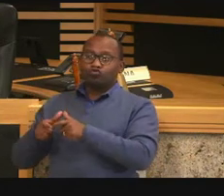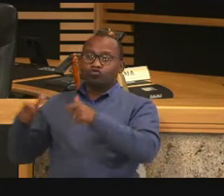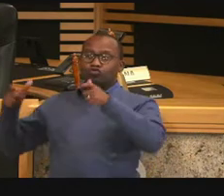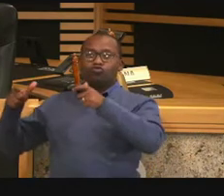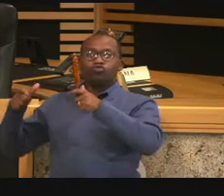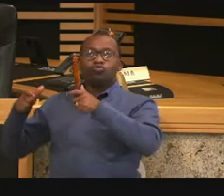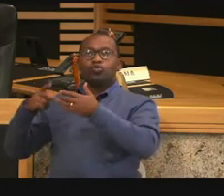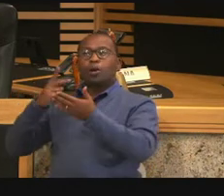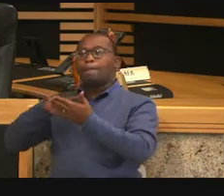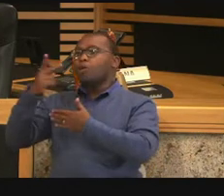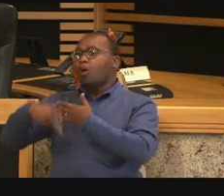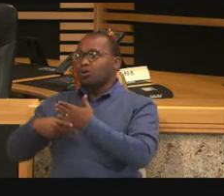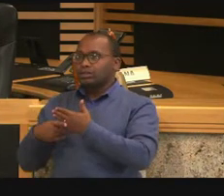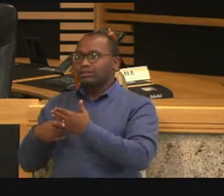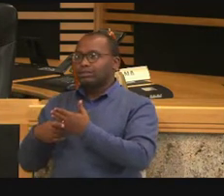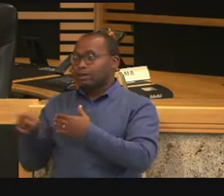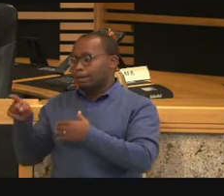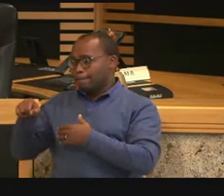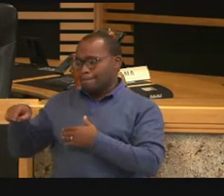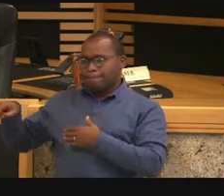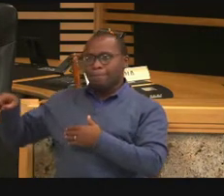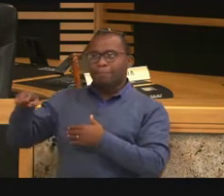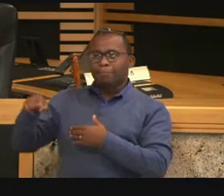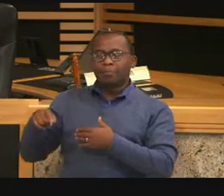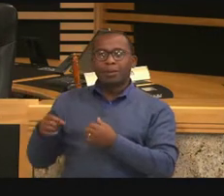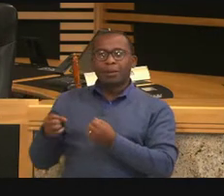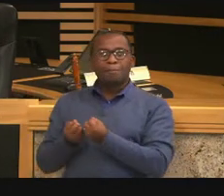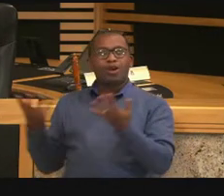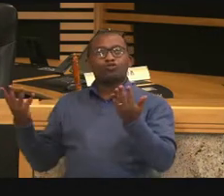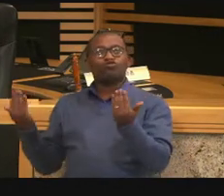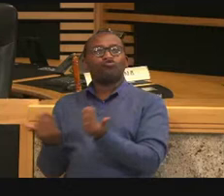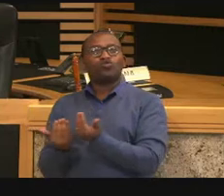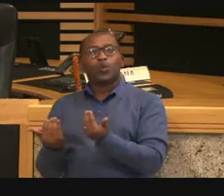Many of those schools, principals of those schools, have been displaced.